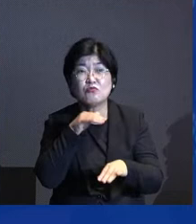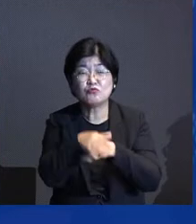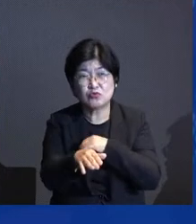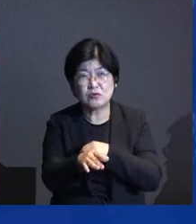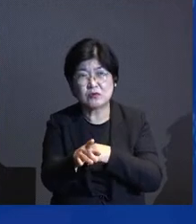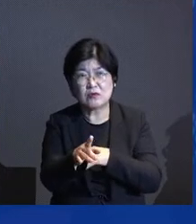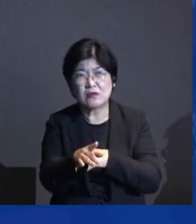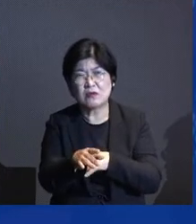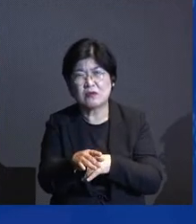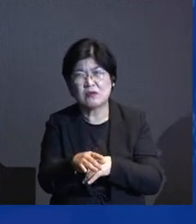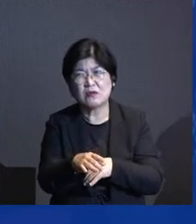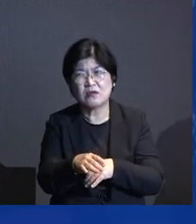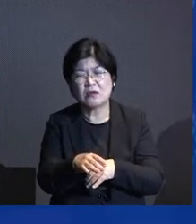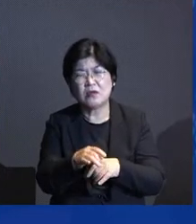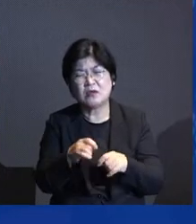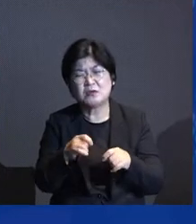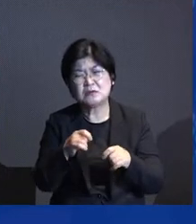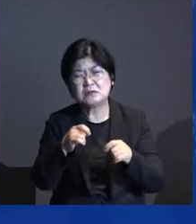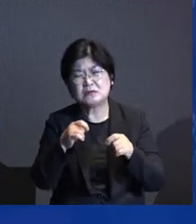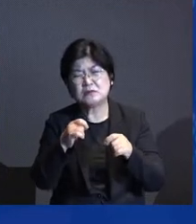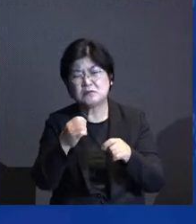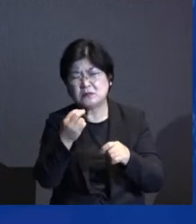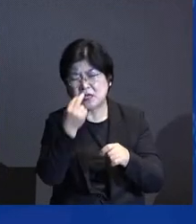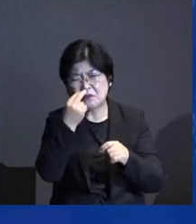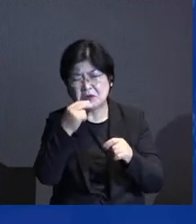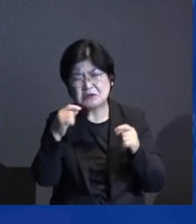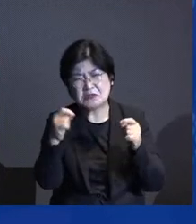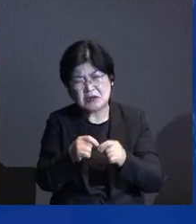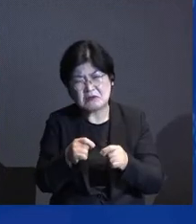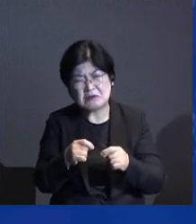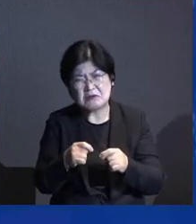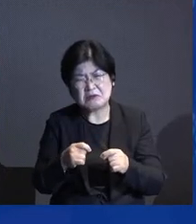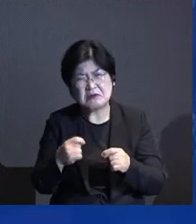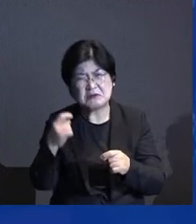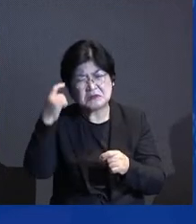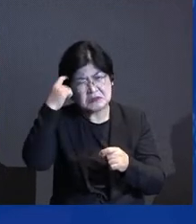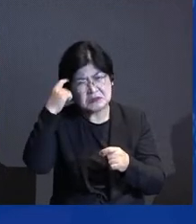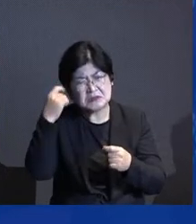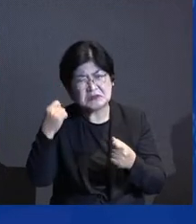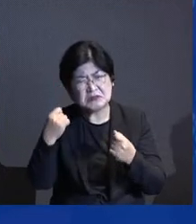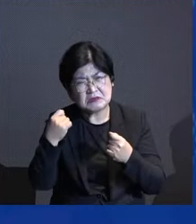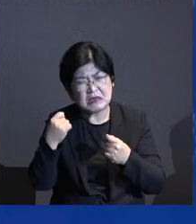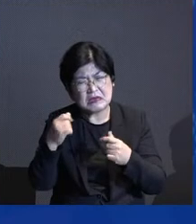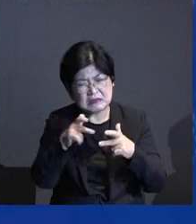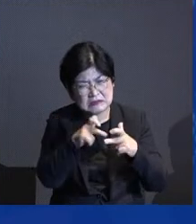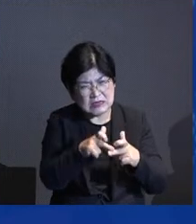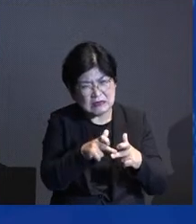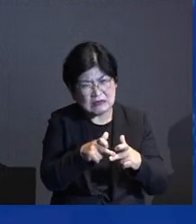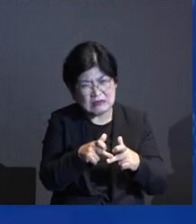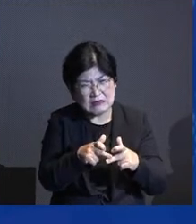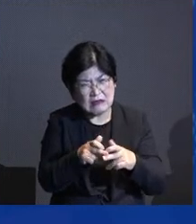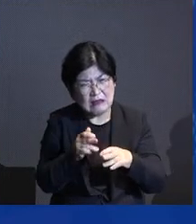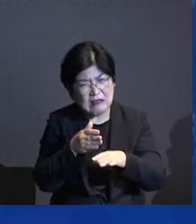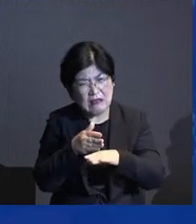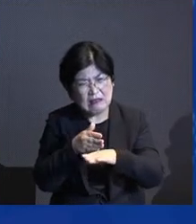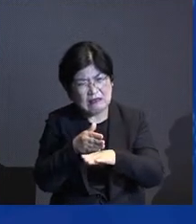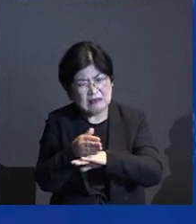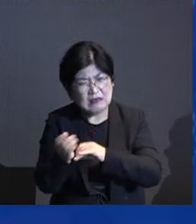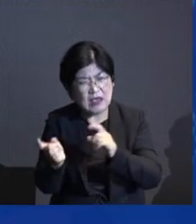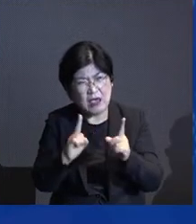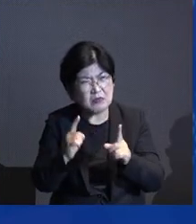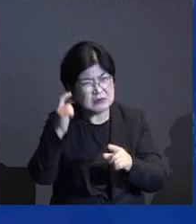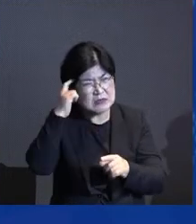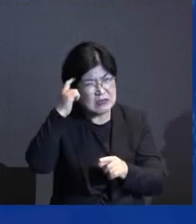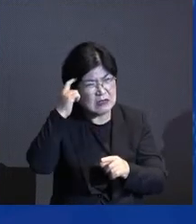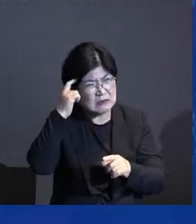lifespan, poorer physical and mental health, slower recovery from disability, and cognitive decline. And among